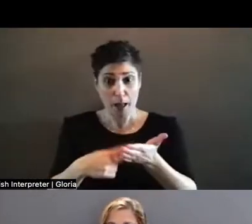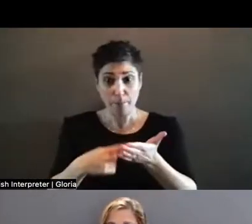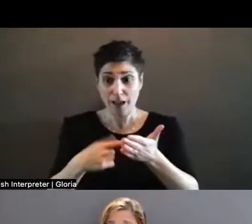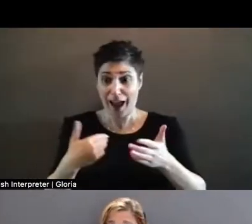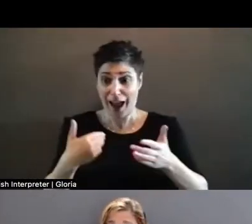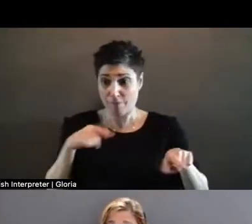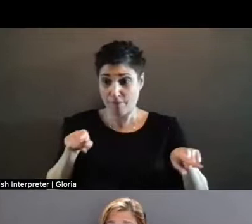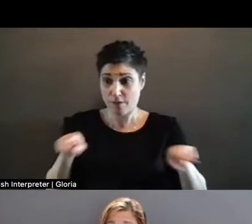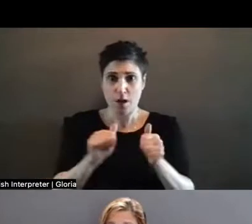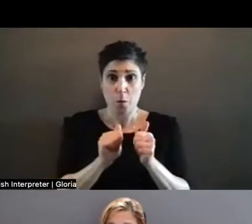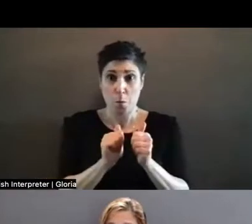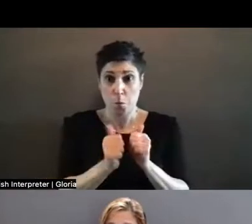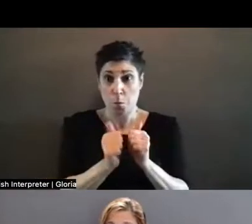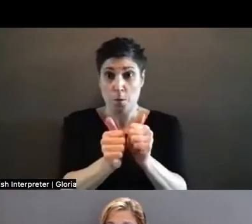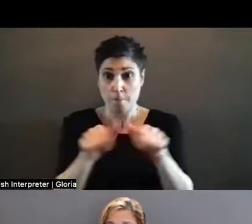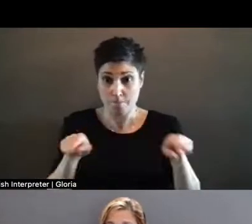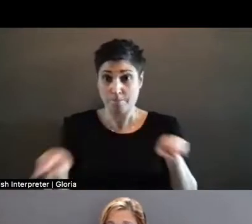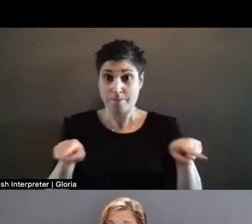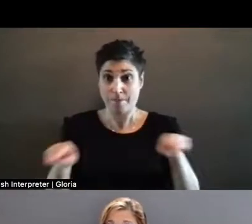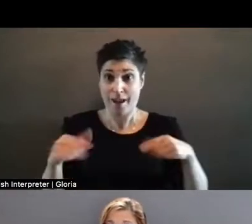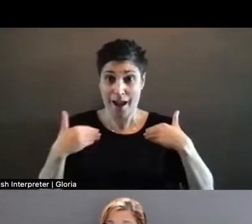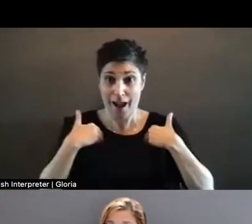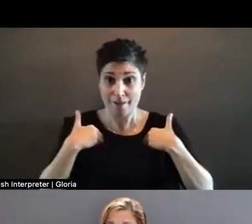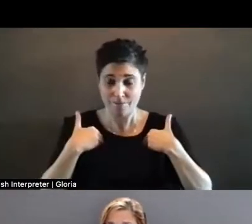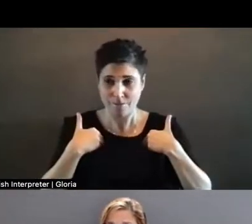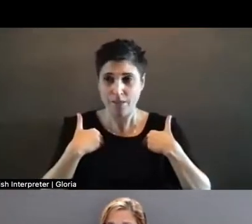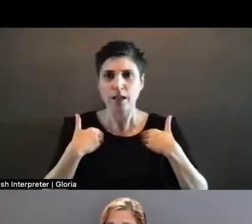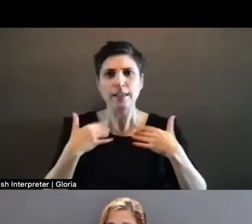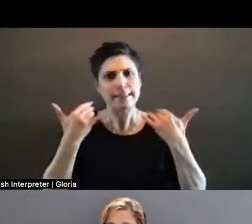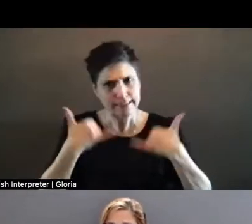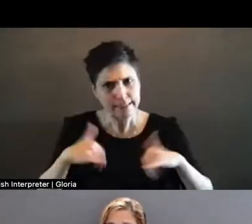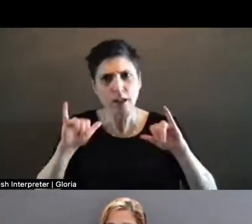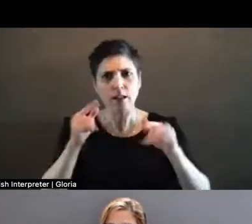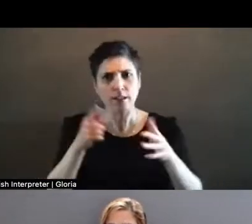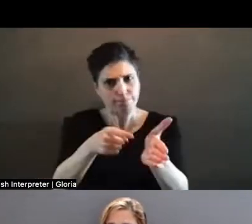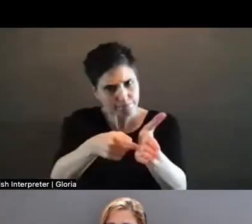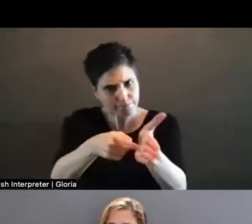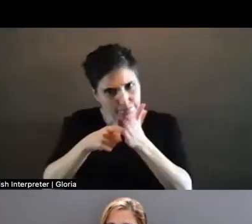we can't win if they won't play and stay in the game even when they're losing.